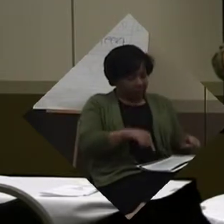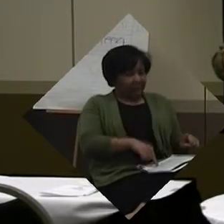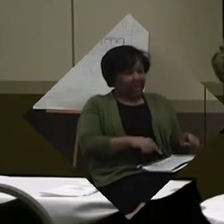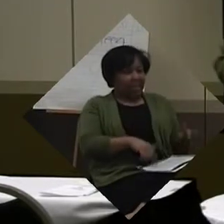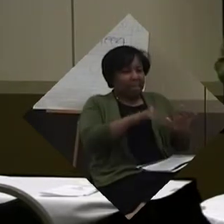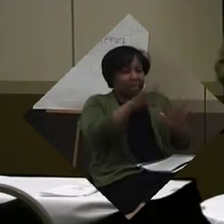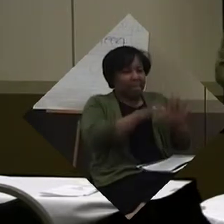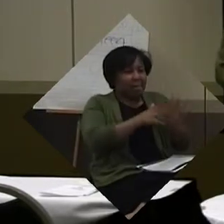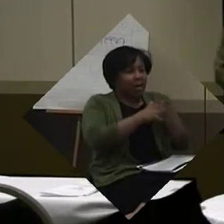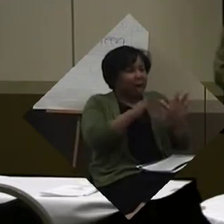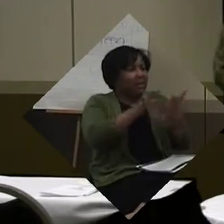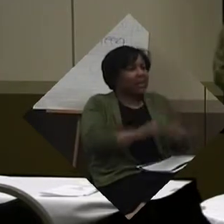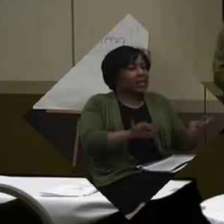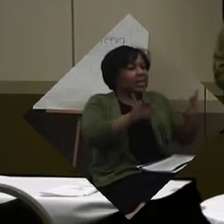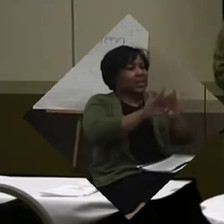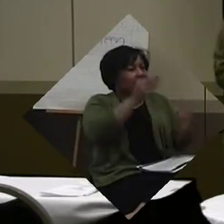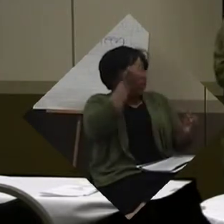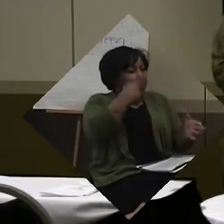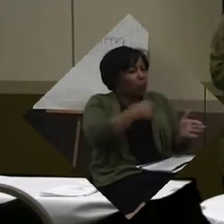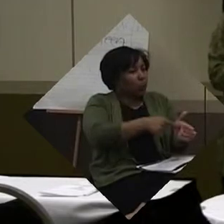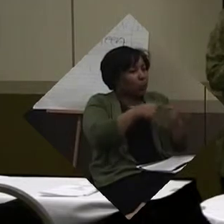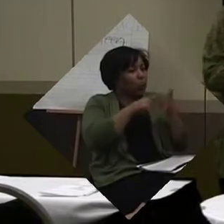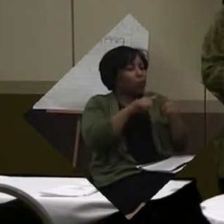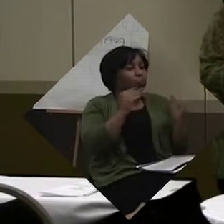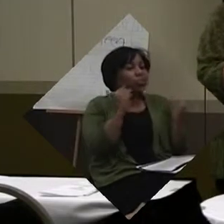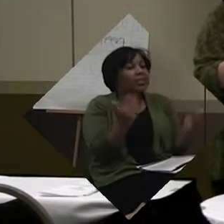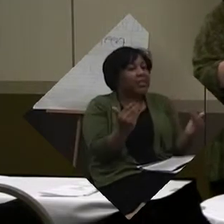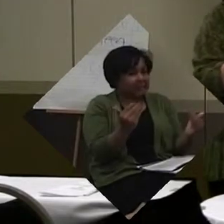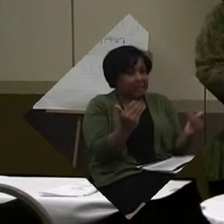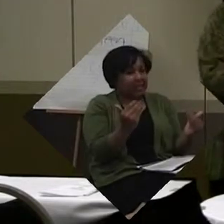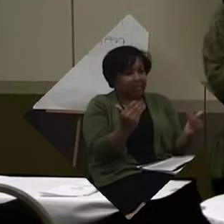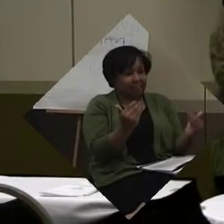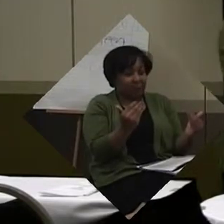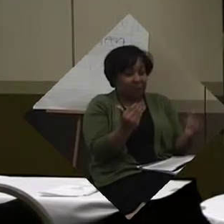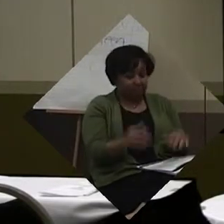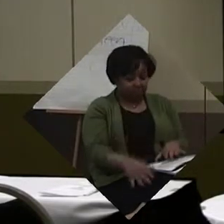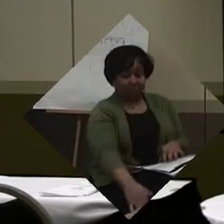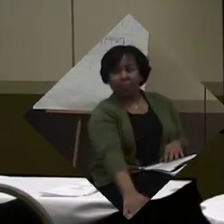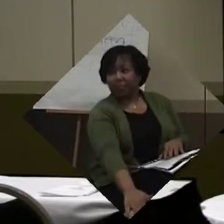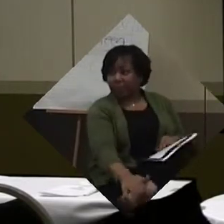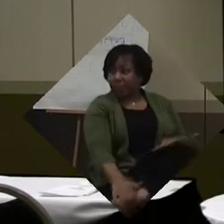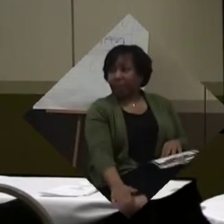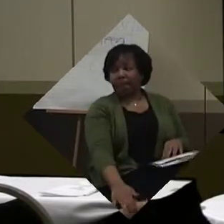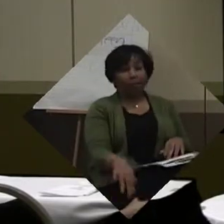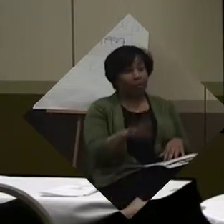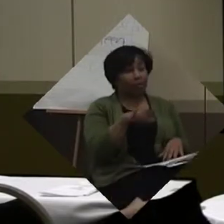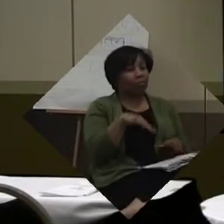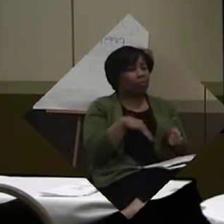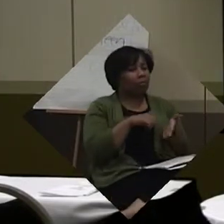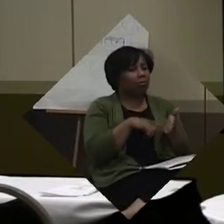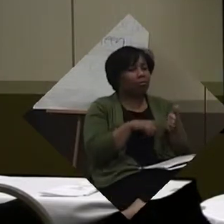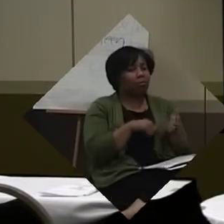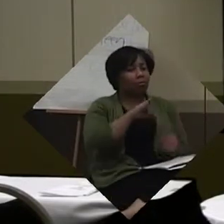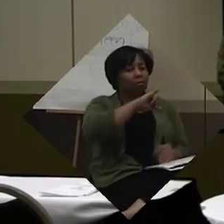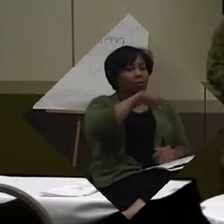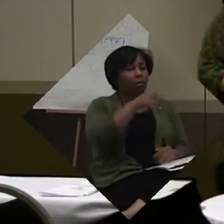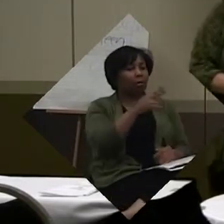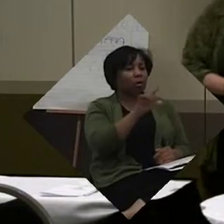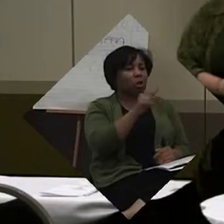lot of the key information that we need in order to proceed. Okay? Any judgments in there?